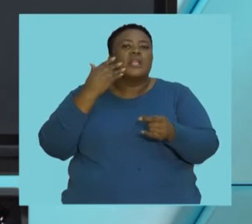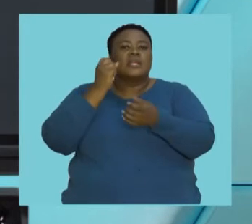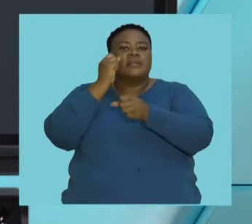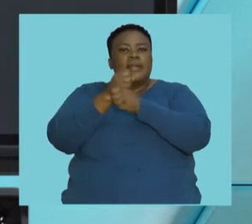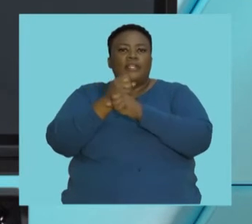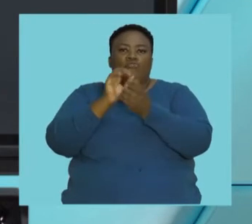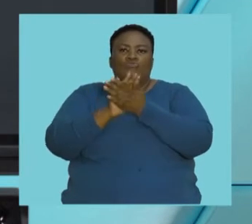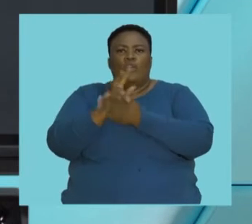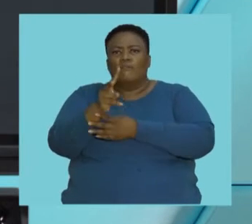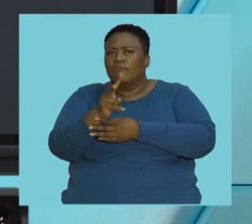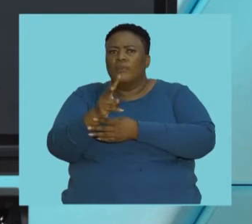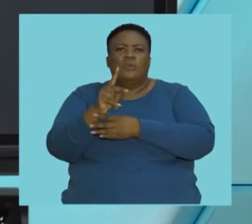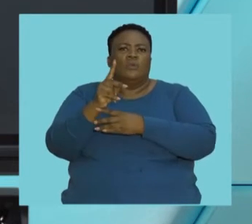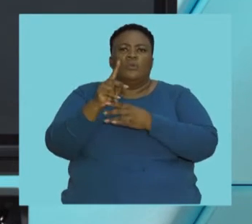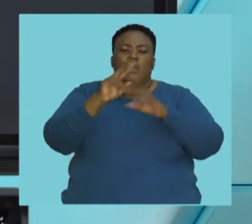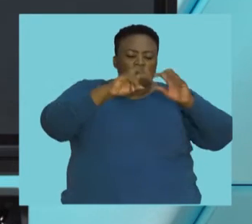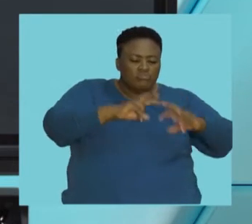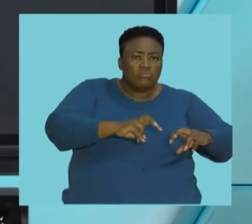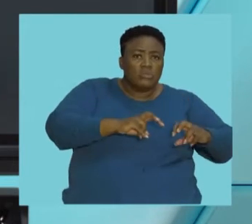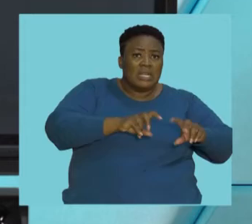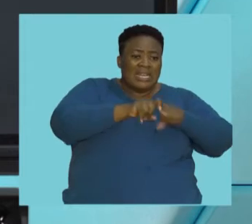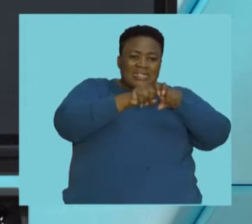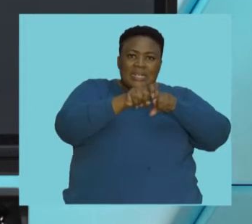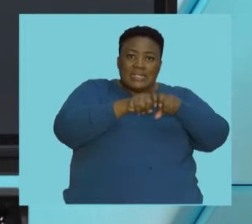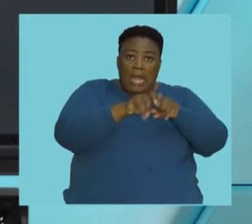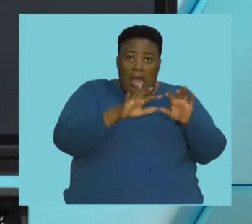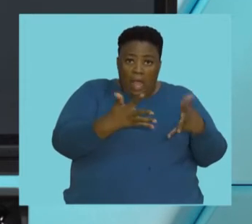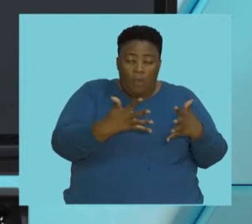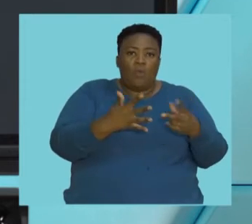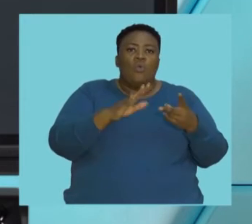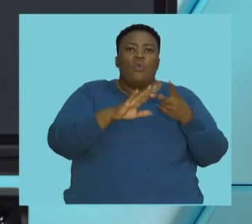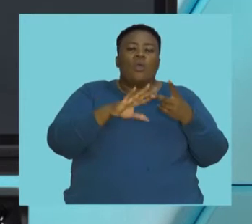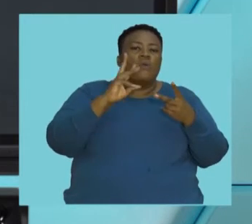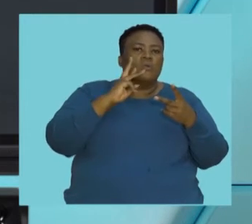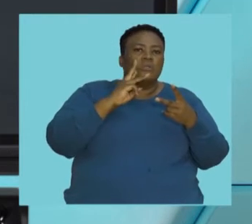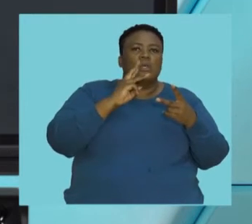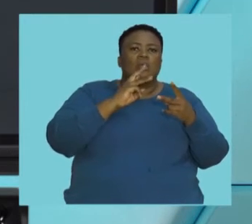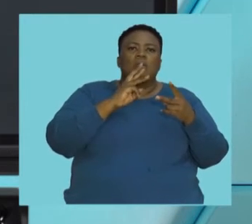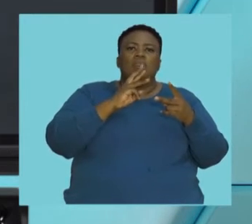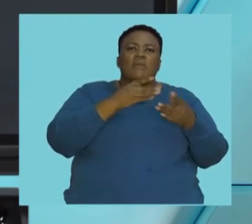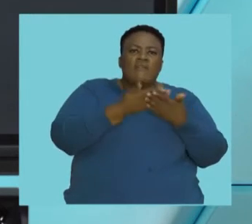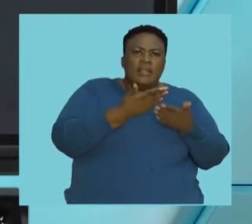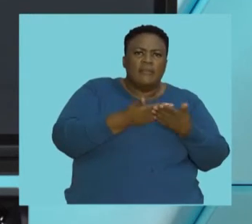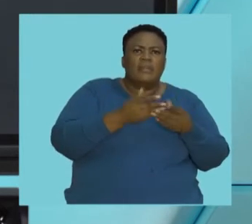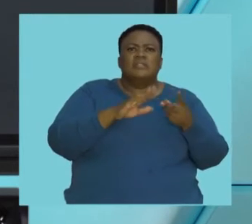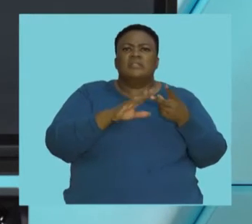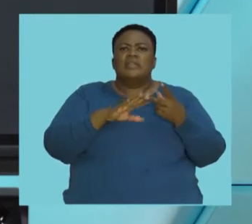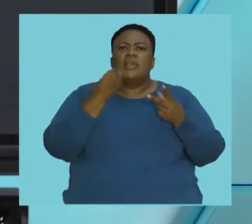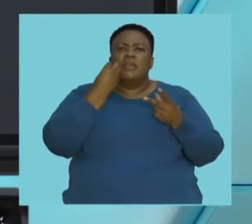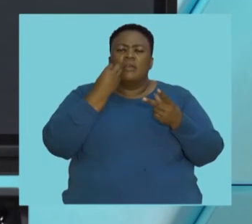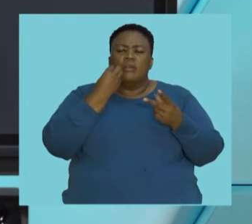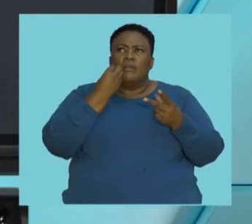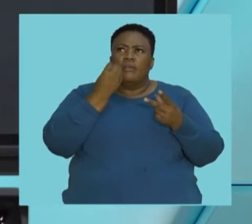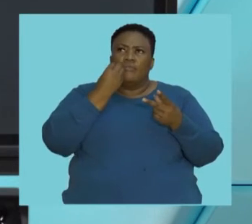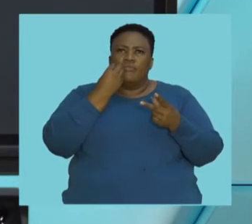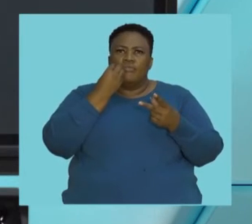assessed with water security, food availability, human impact in terms of the biomes and